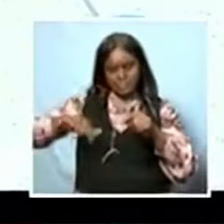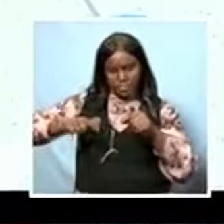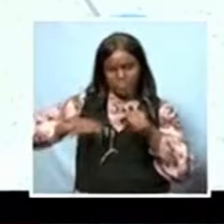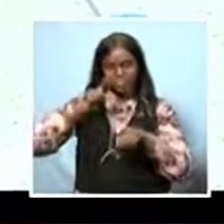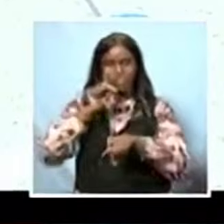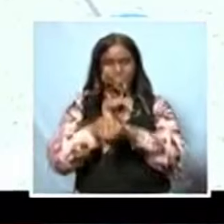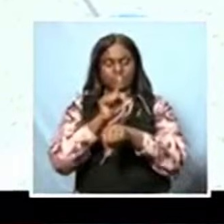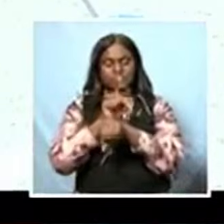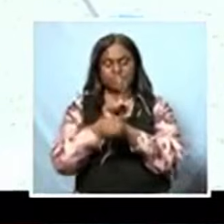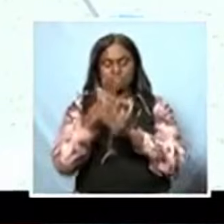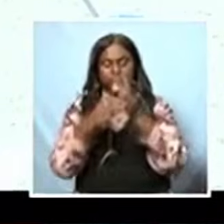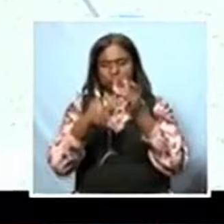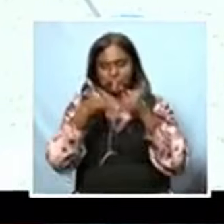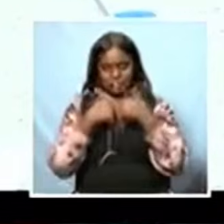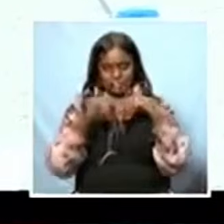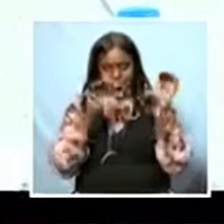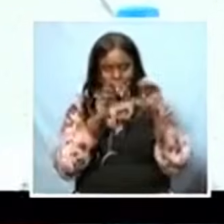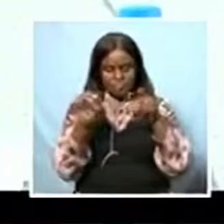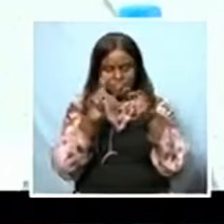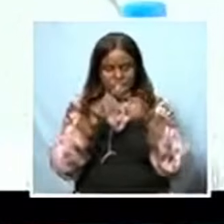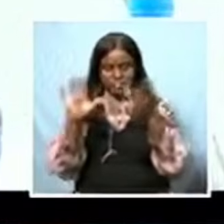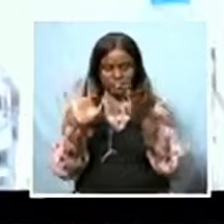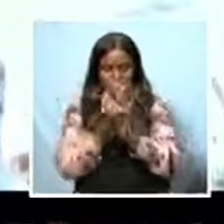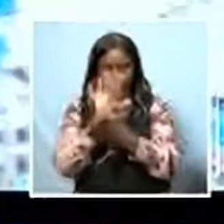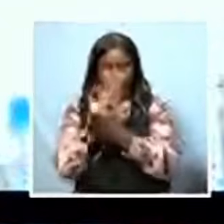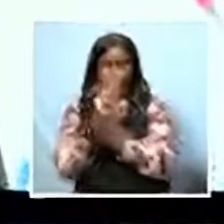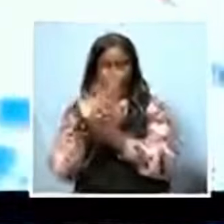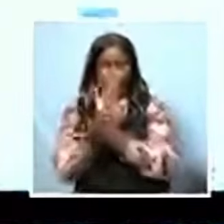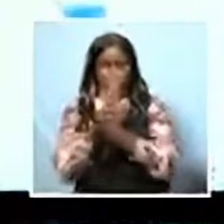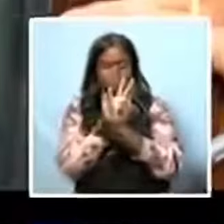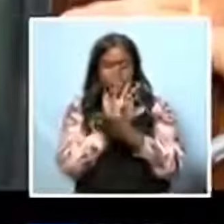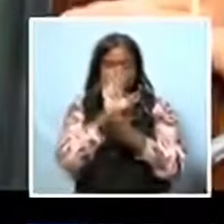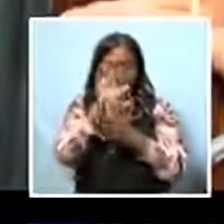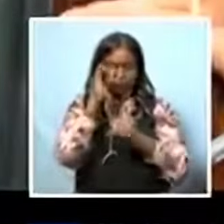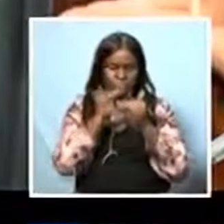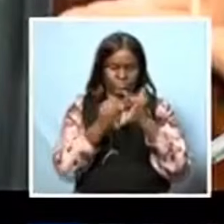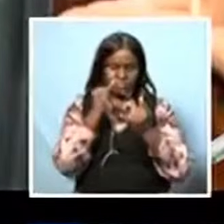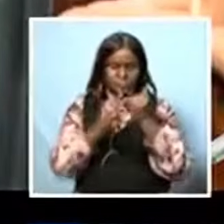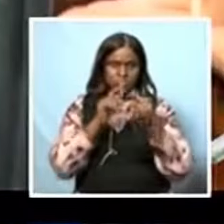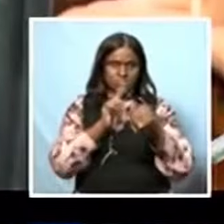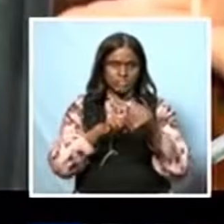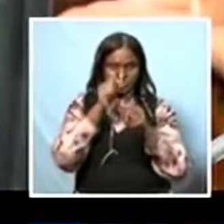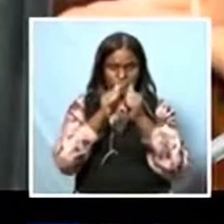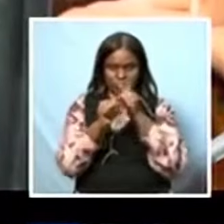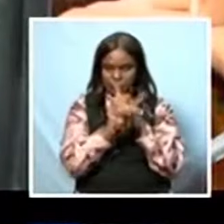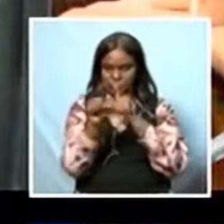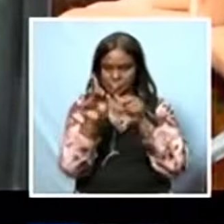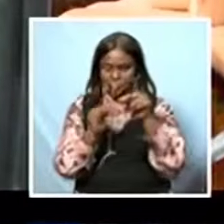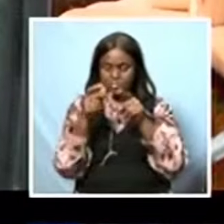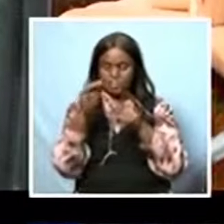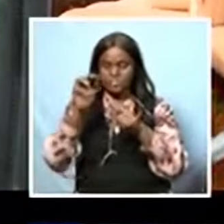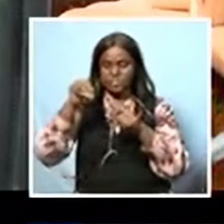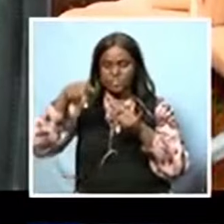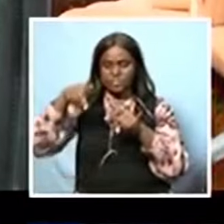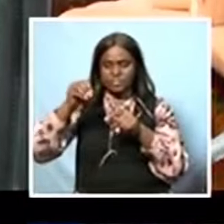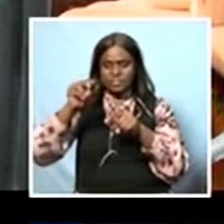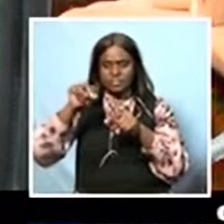project, what have you done to accelerate its completion? Because the people of Mpongwe, they need the